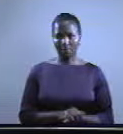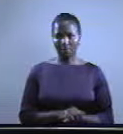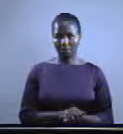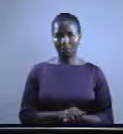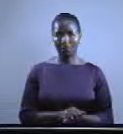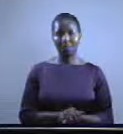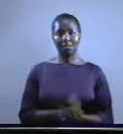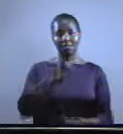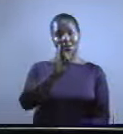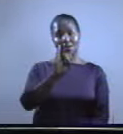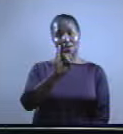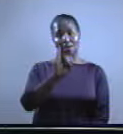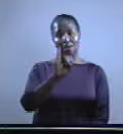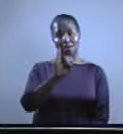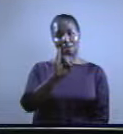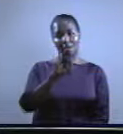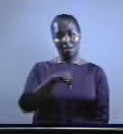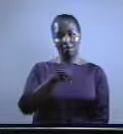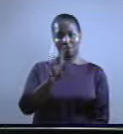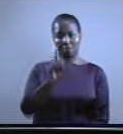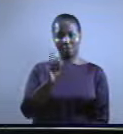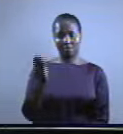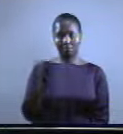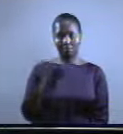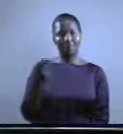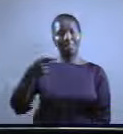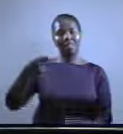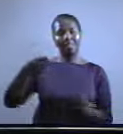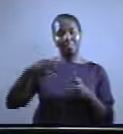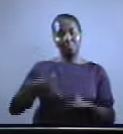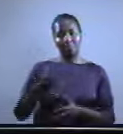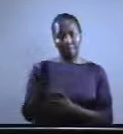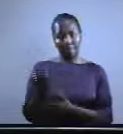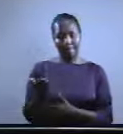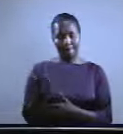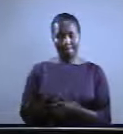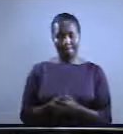The IFP. Honorable Speaker,